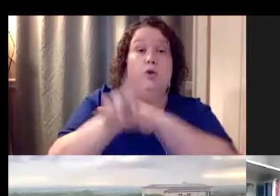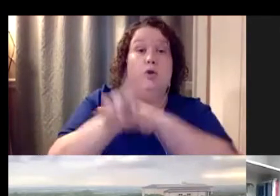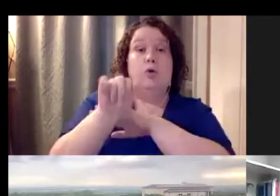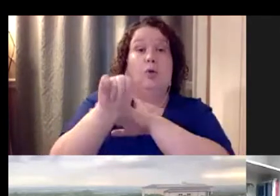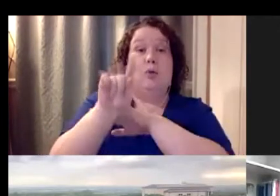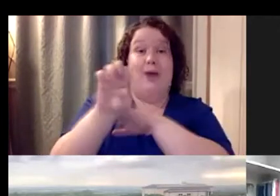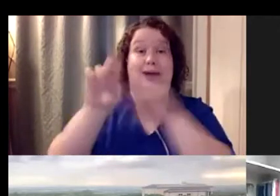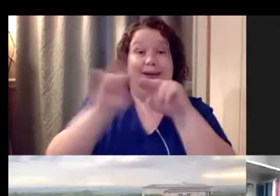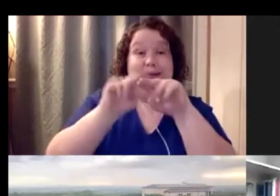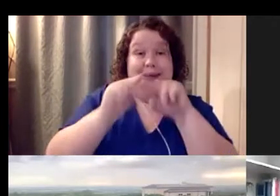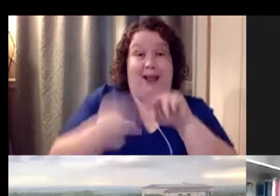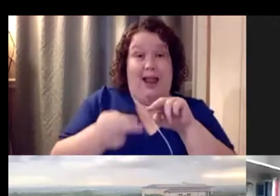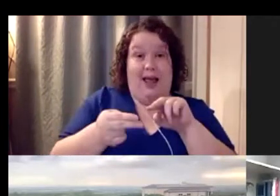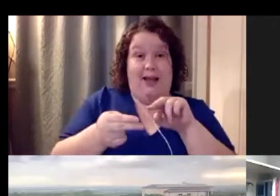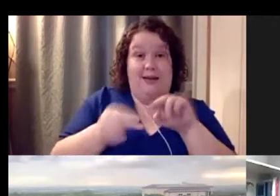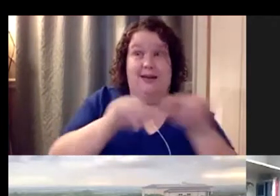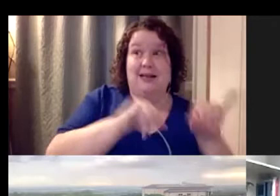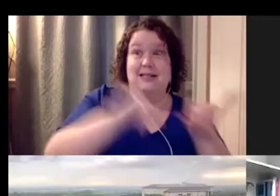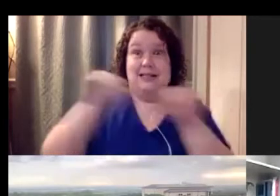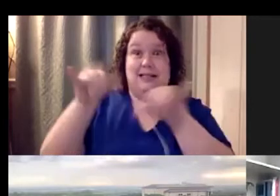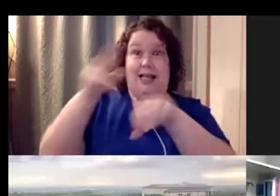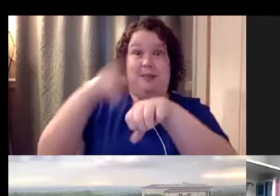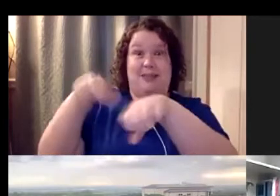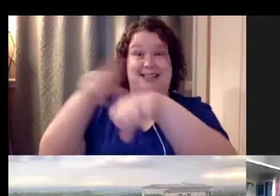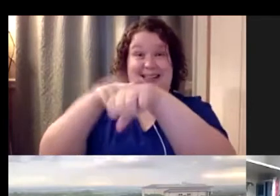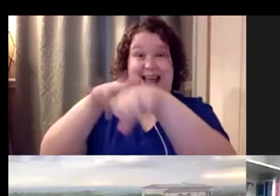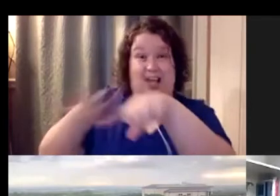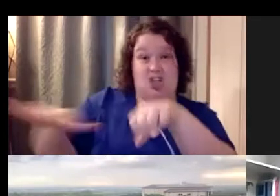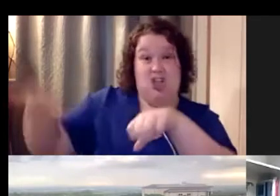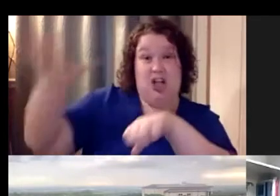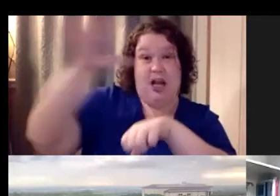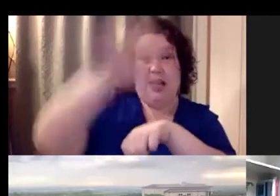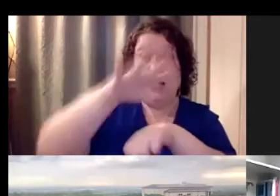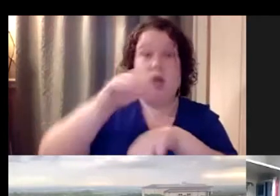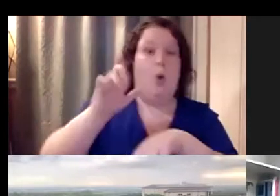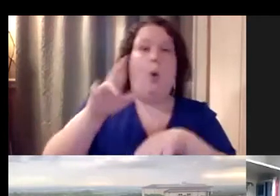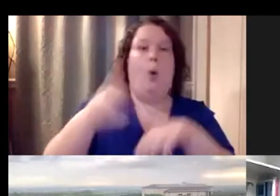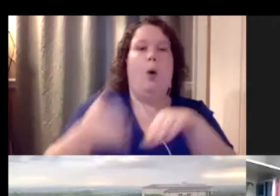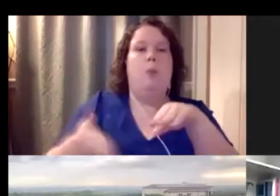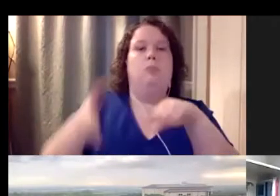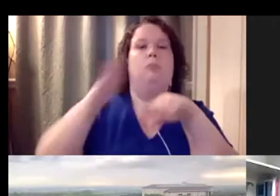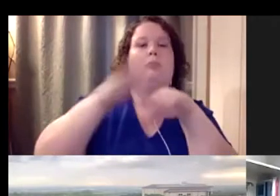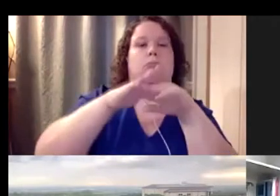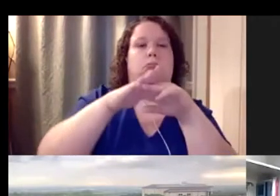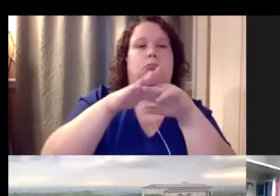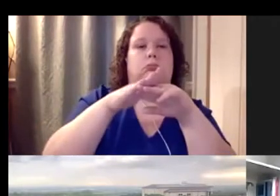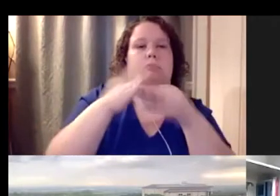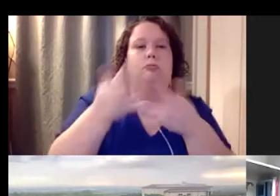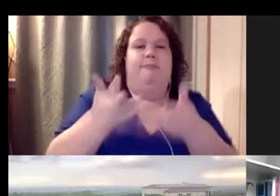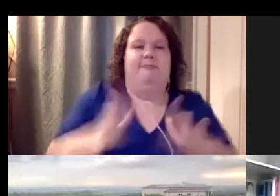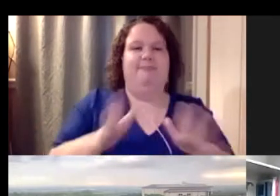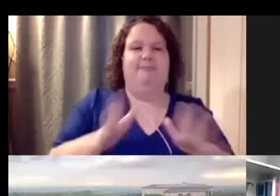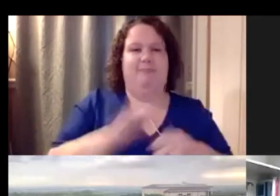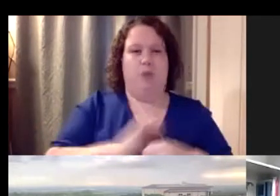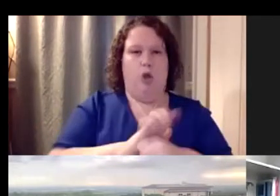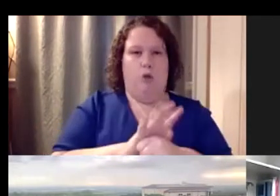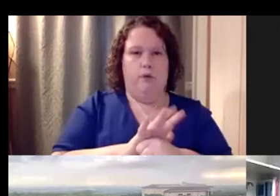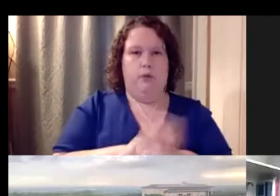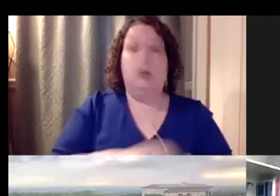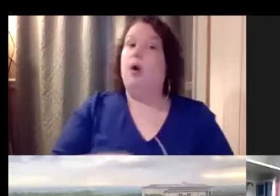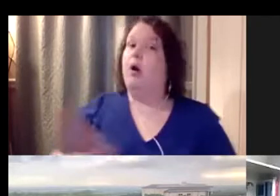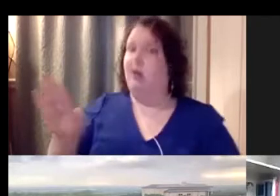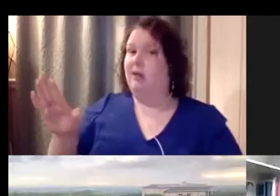nationally? Is that something we expect to maybe rebound after COVID? You know, it is happening nationally, so it's not just a Waco